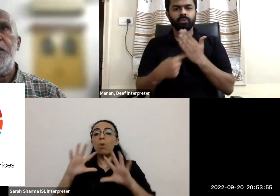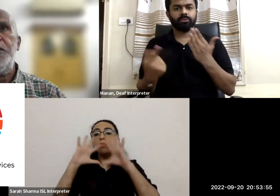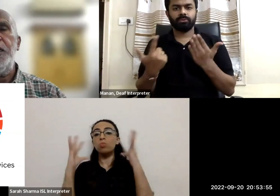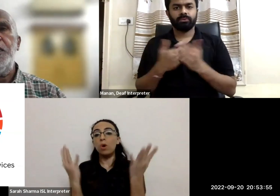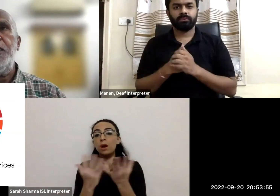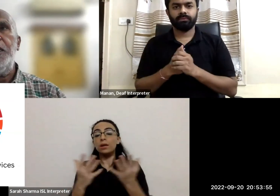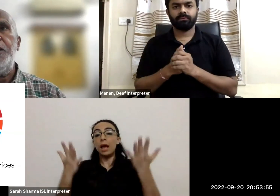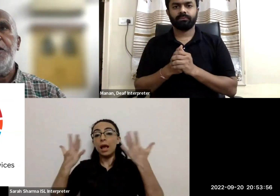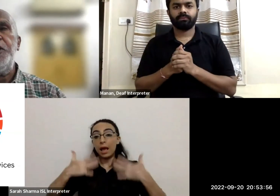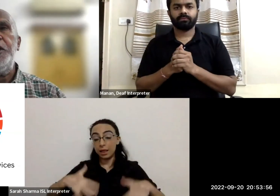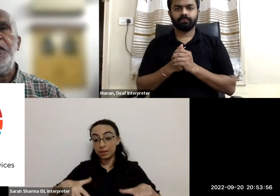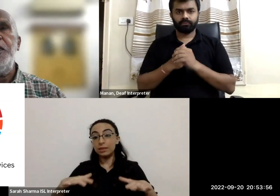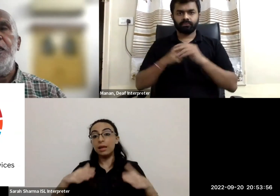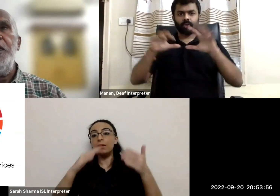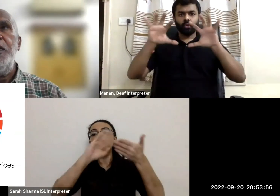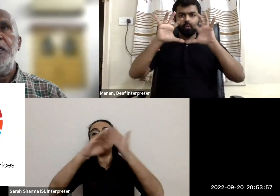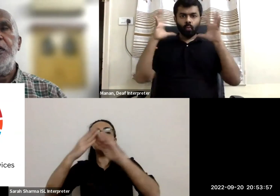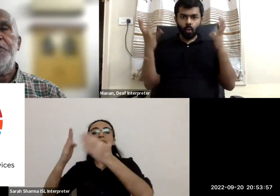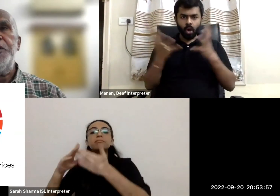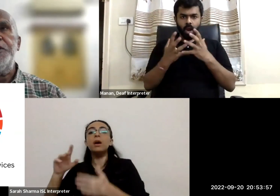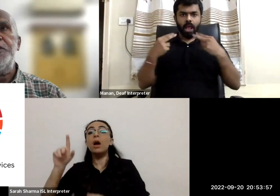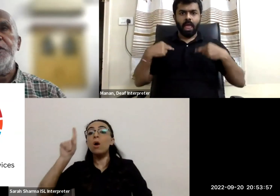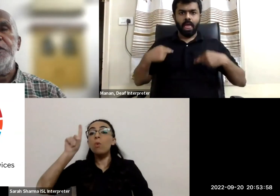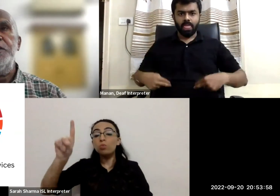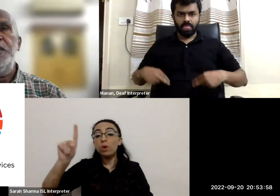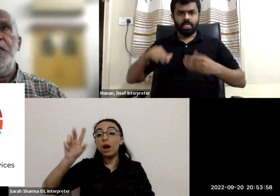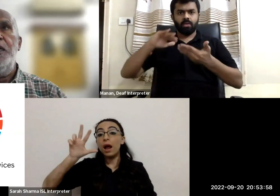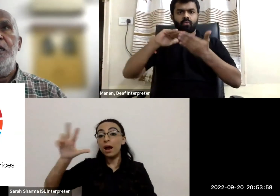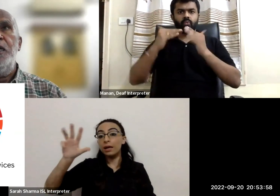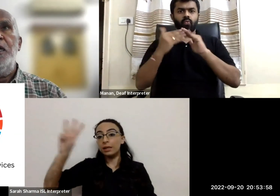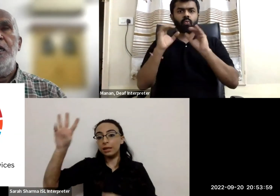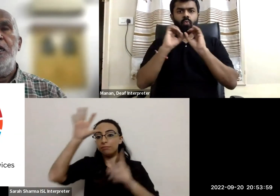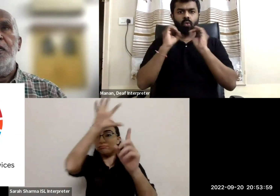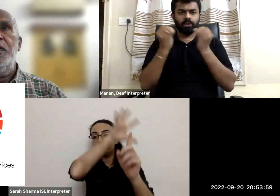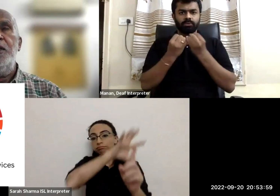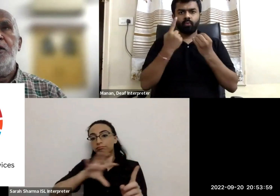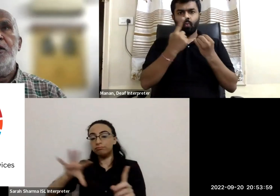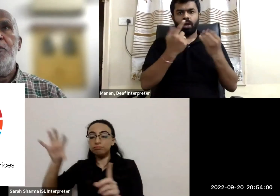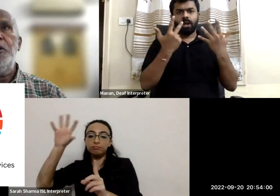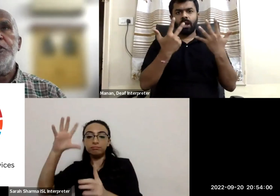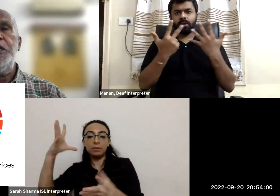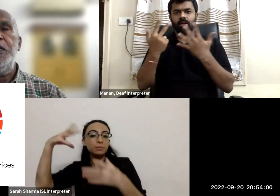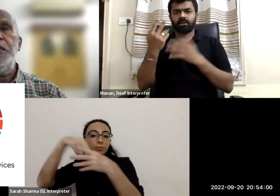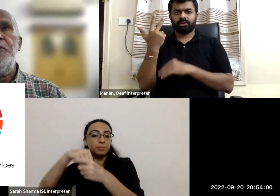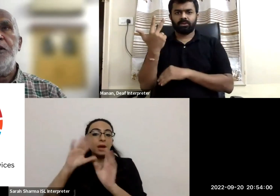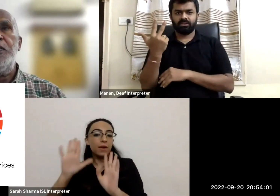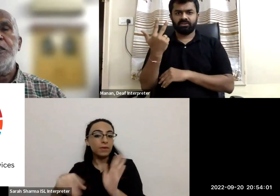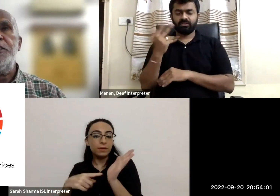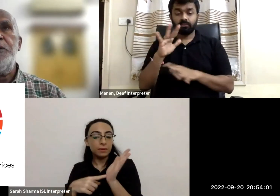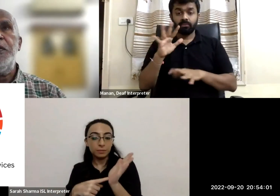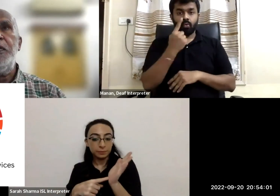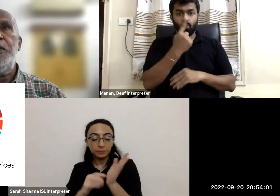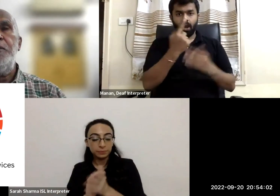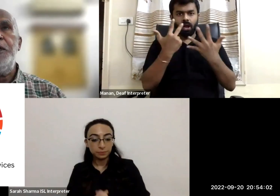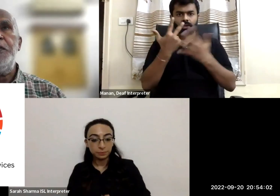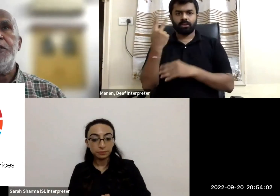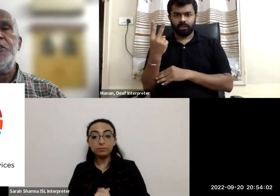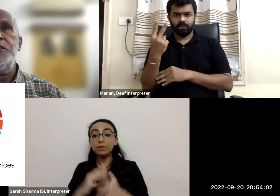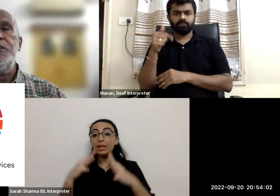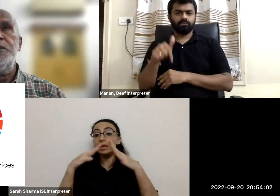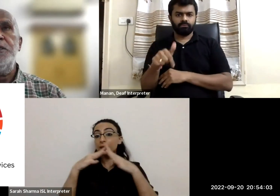of 183 countries. The WHA, the World Health